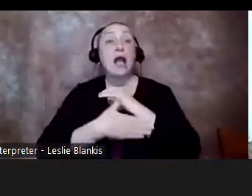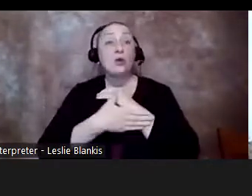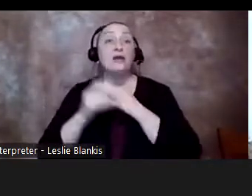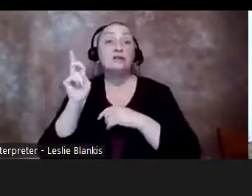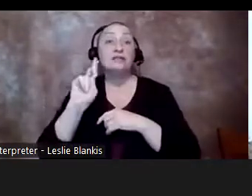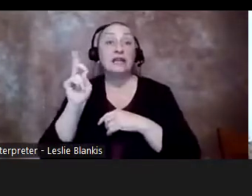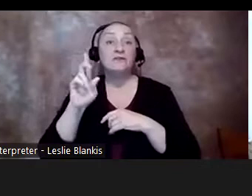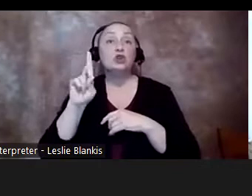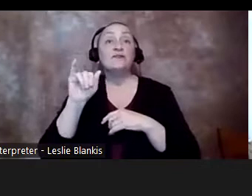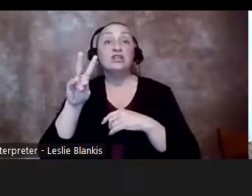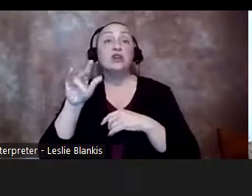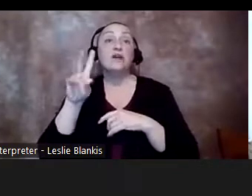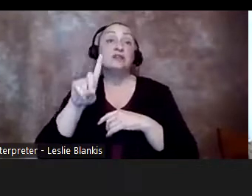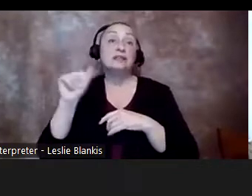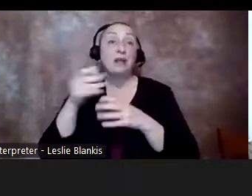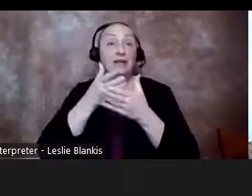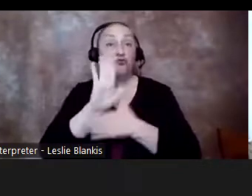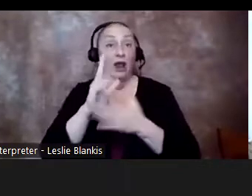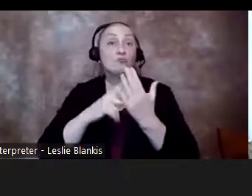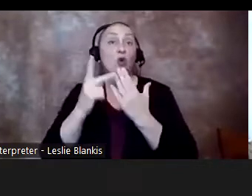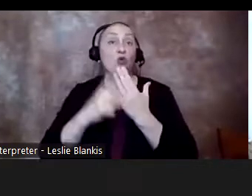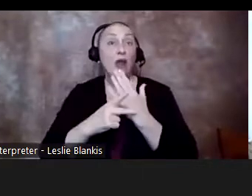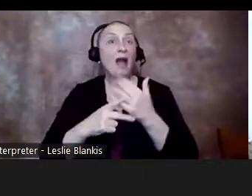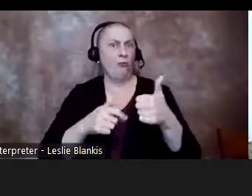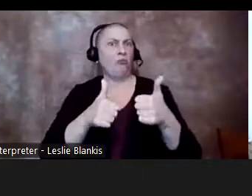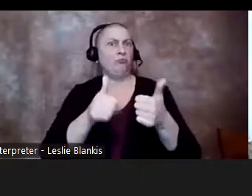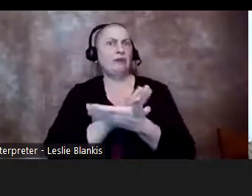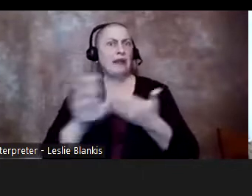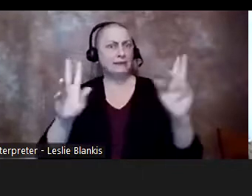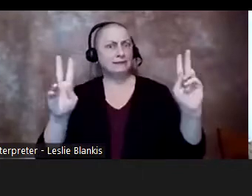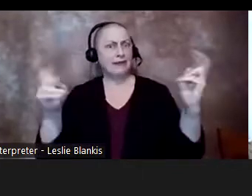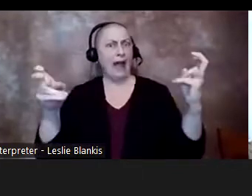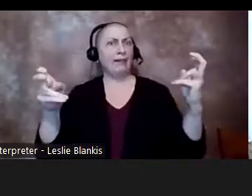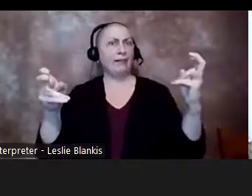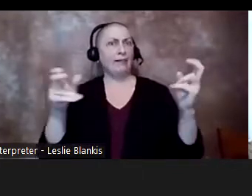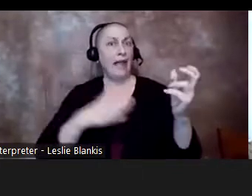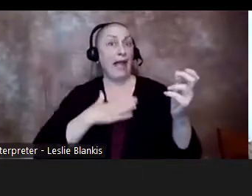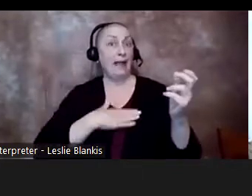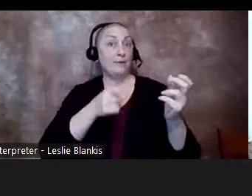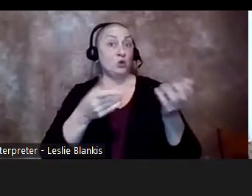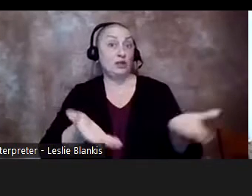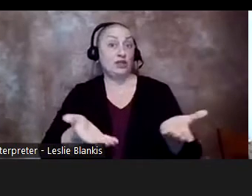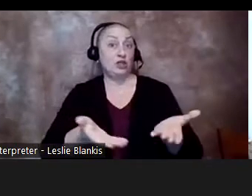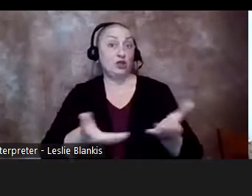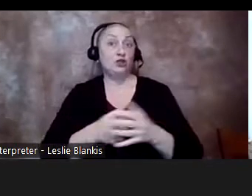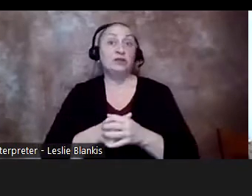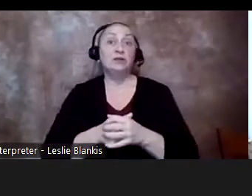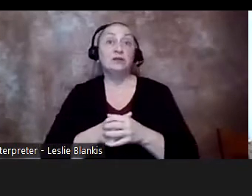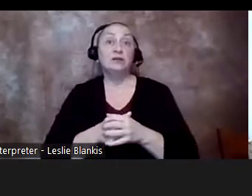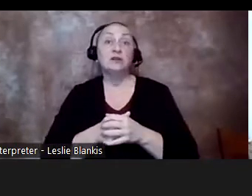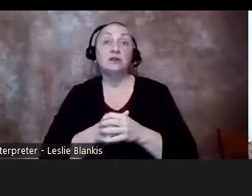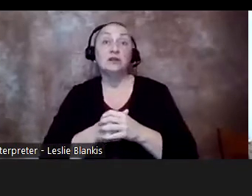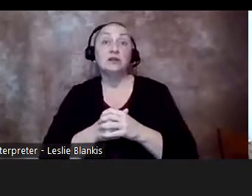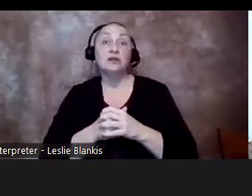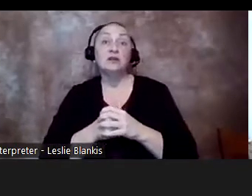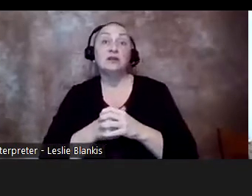Ooh, Christina, nice title, and happy to have you join us. Yay. Oh, you guys are